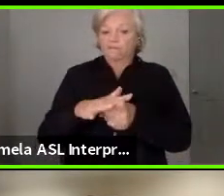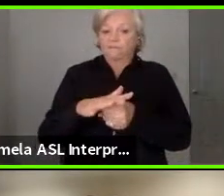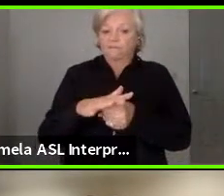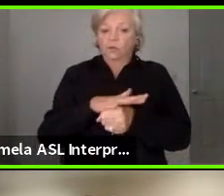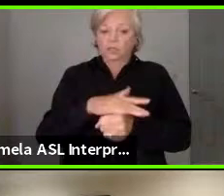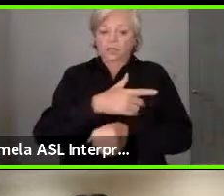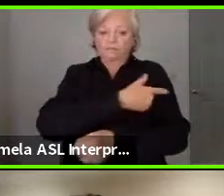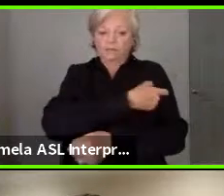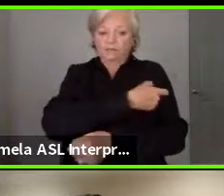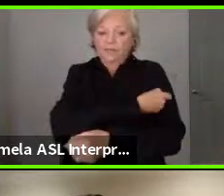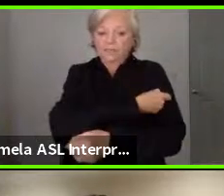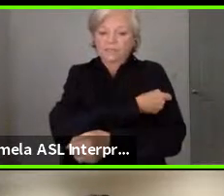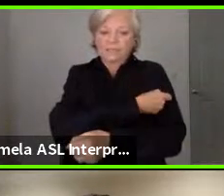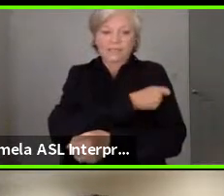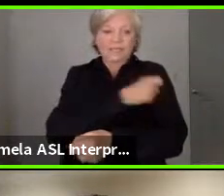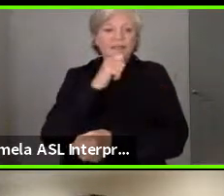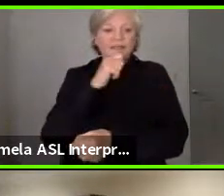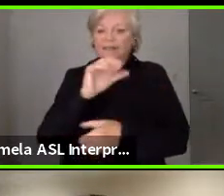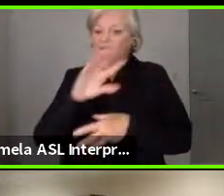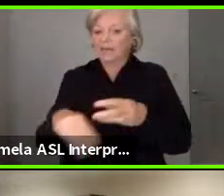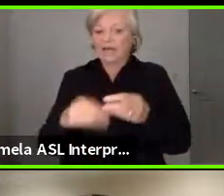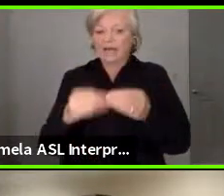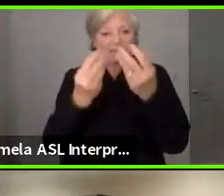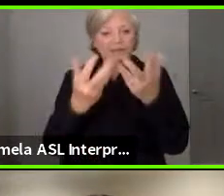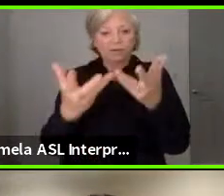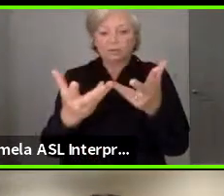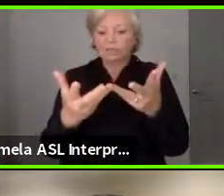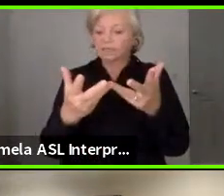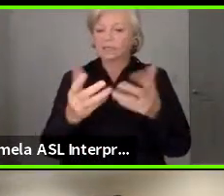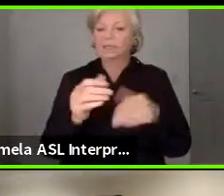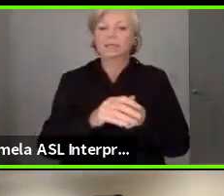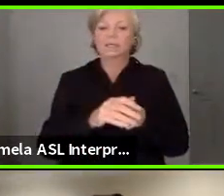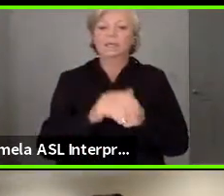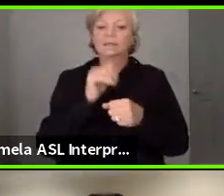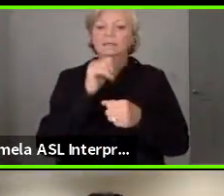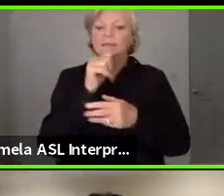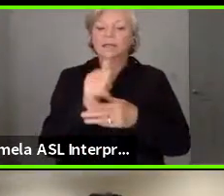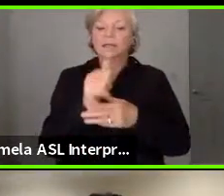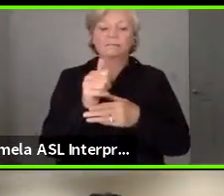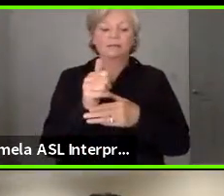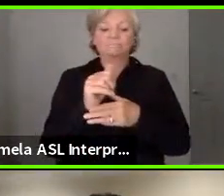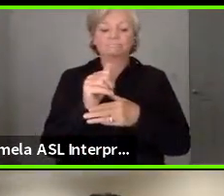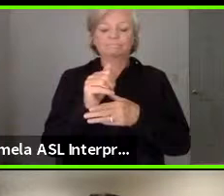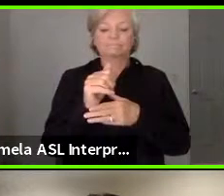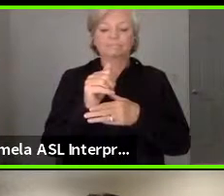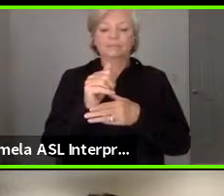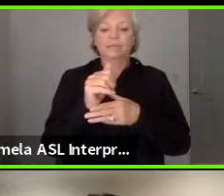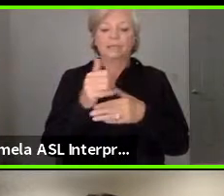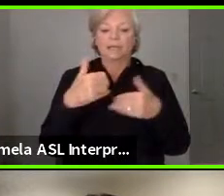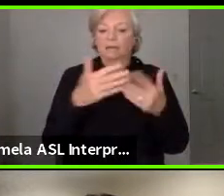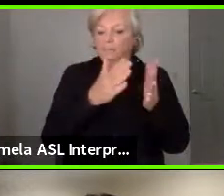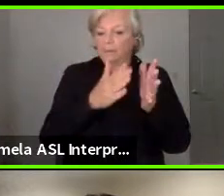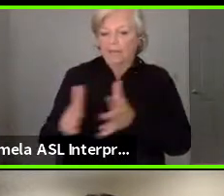indicated that that is their plan. We'll have to see going forward